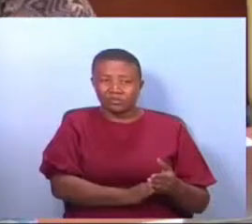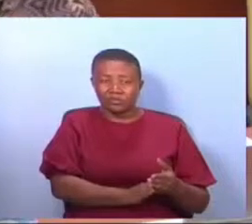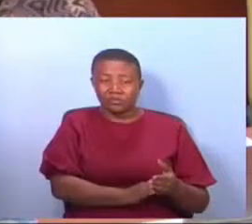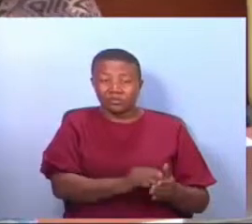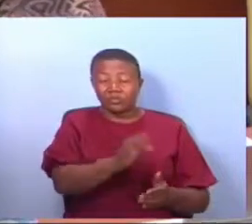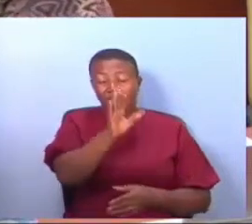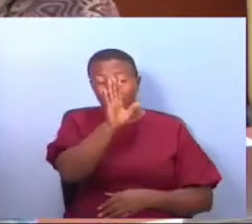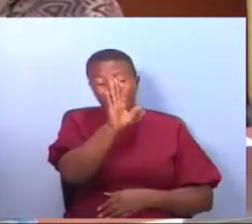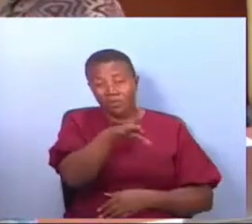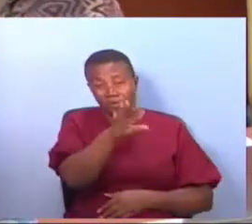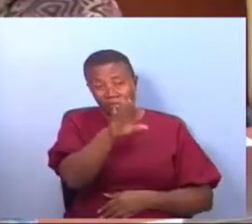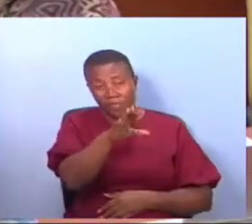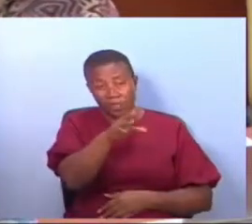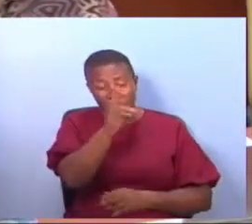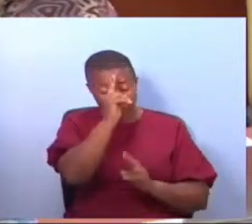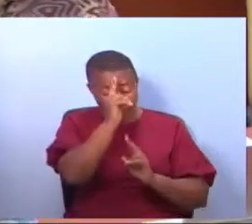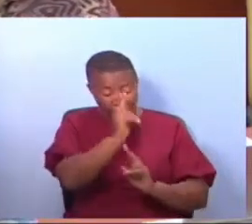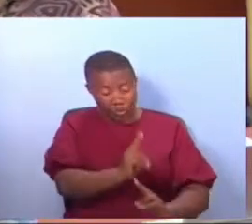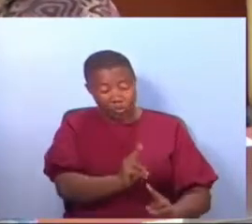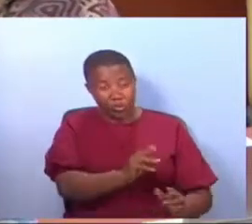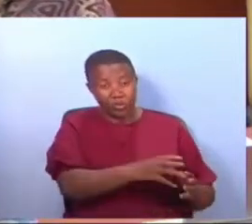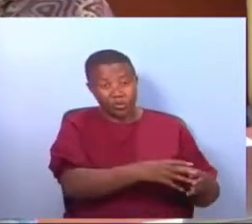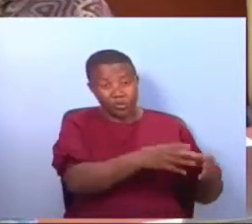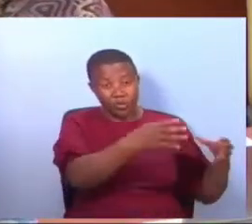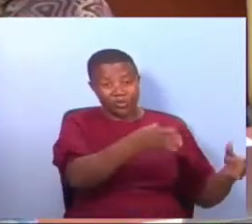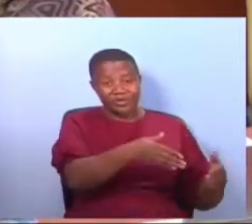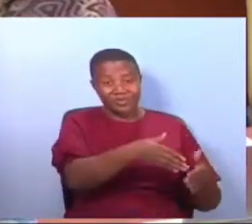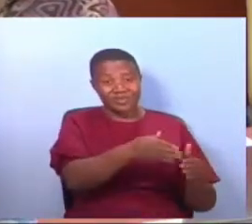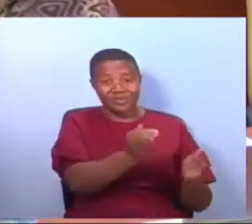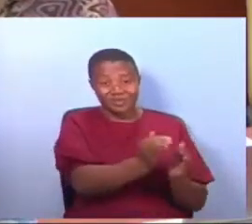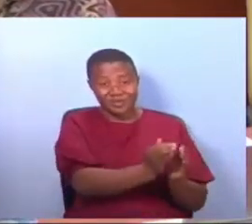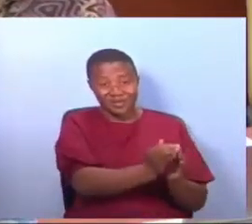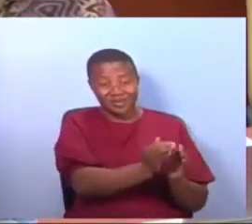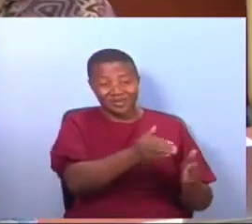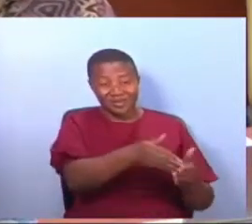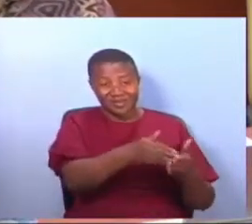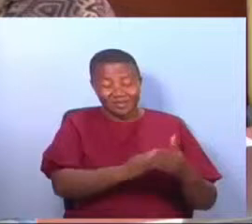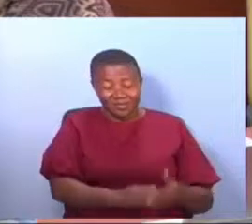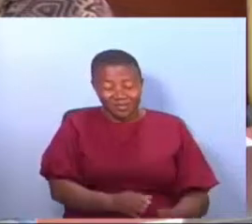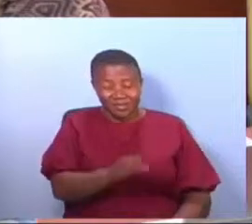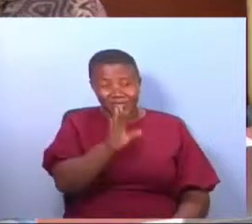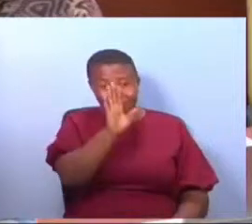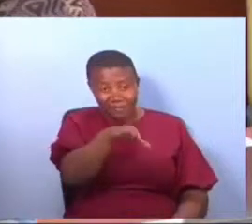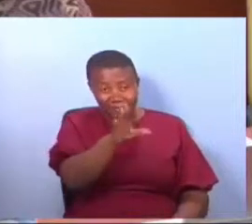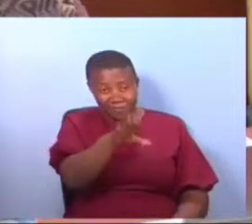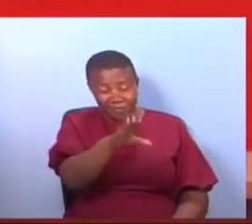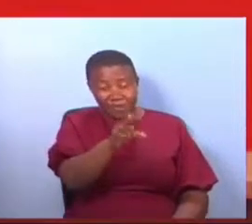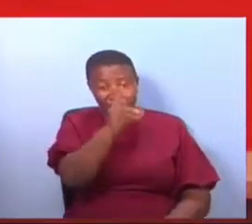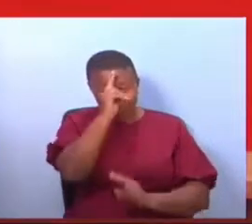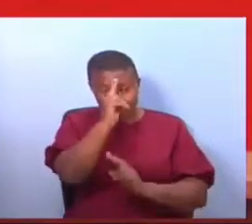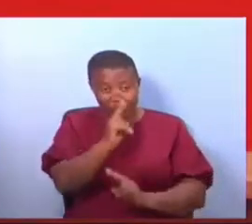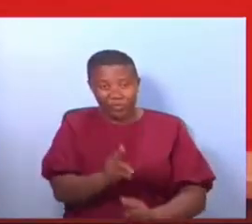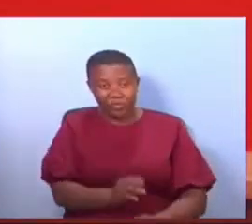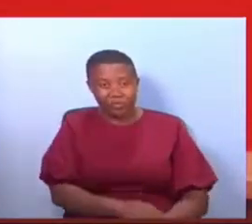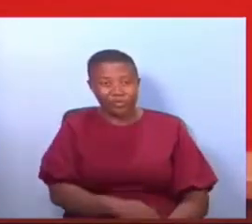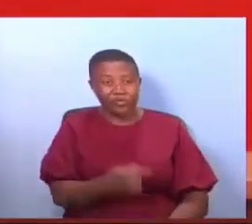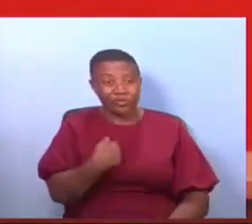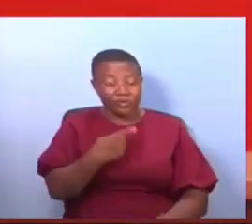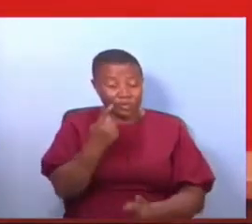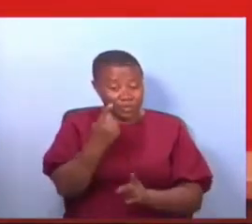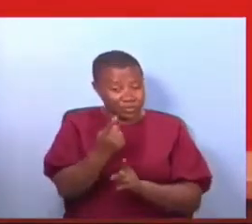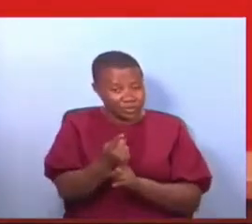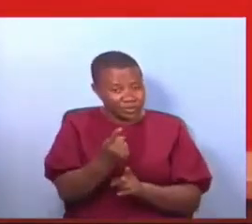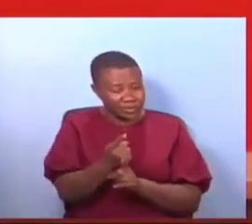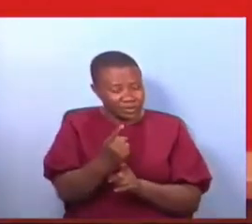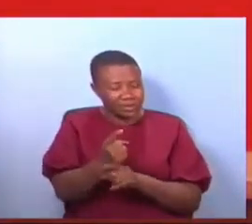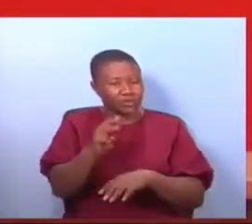Honorable Minority Leader. Is that how you are starting it? Please. Let me finish. Honorable Minority Leader. Yes. I'm just indulging